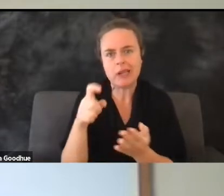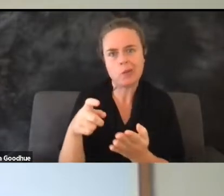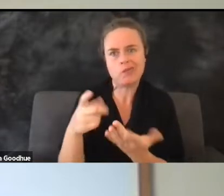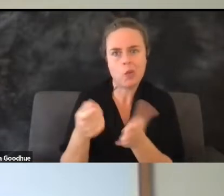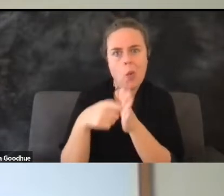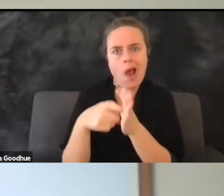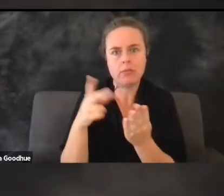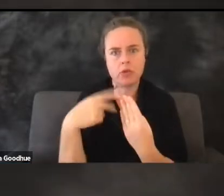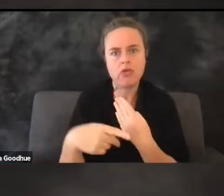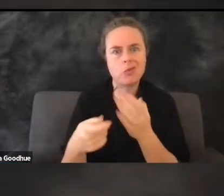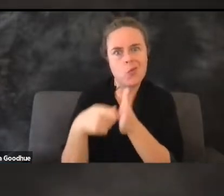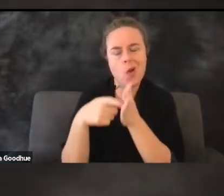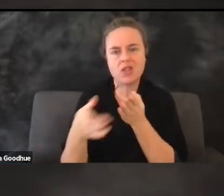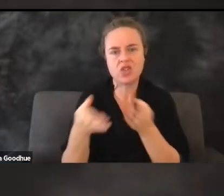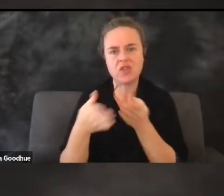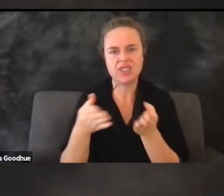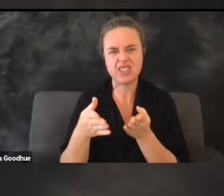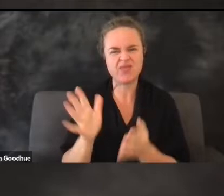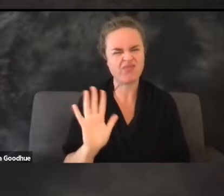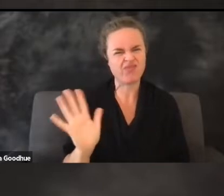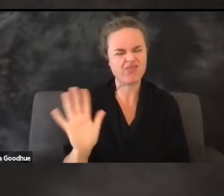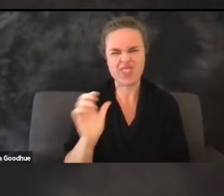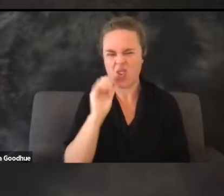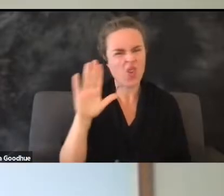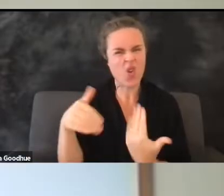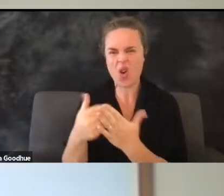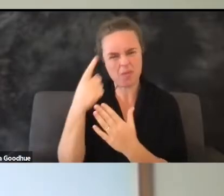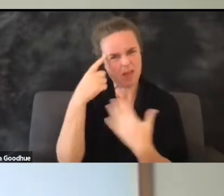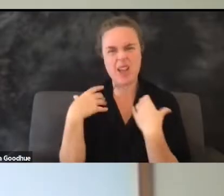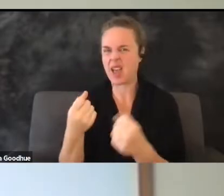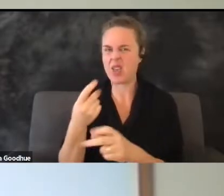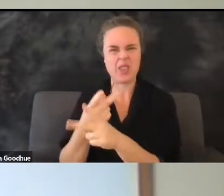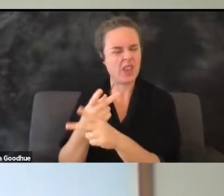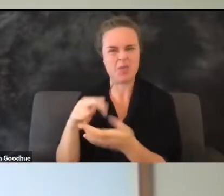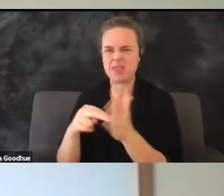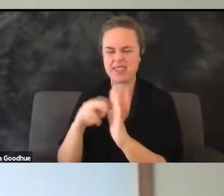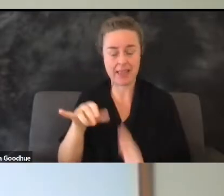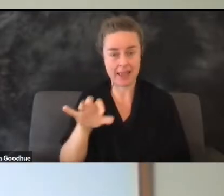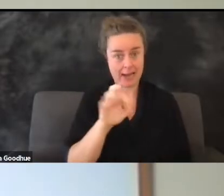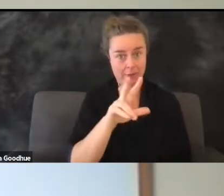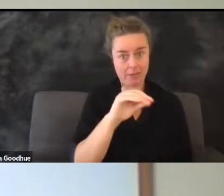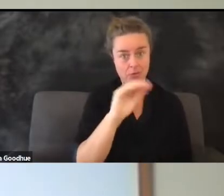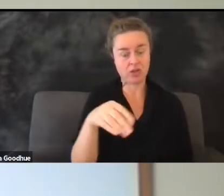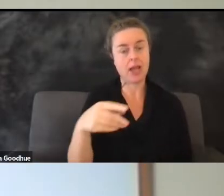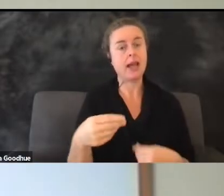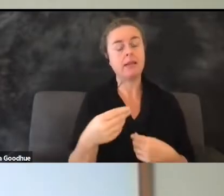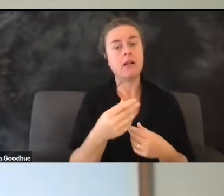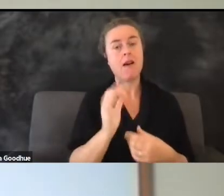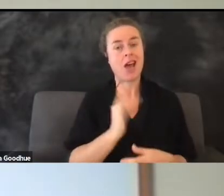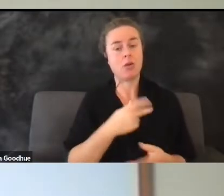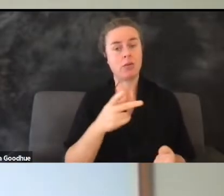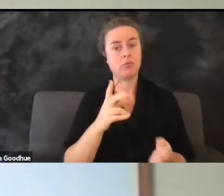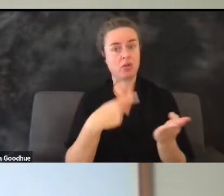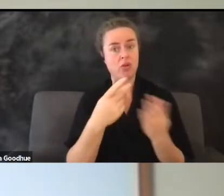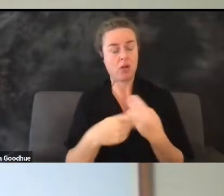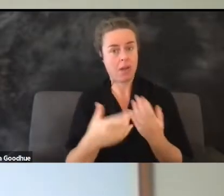And I wanted to just highlight that 93% of our children's services programs are delivered to kids in the community, in their homes, and in